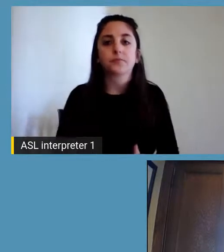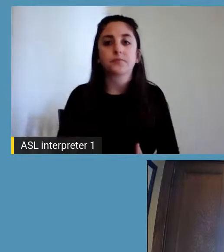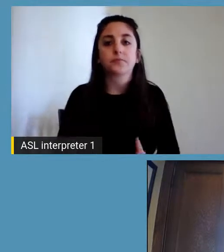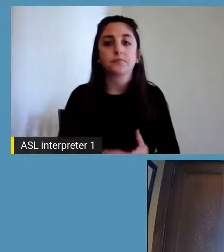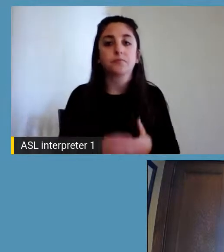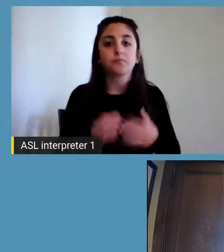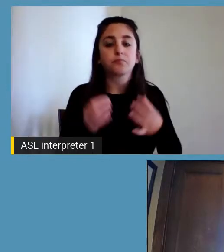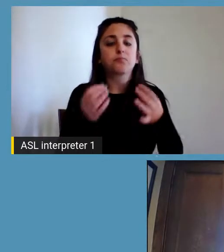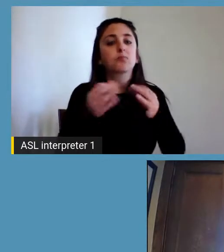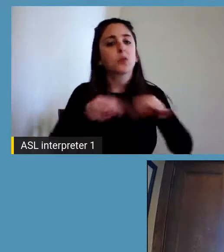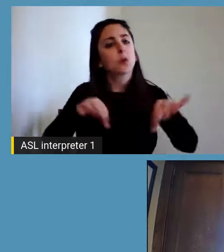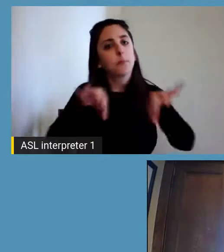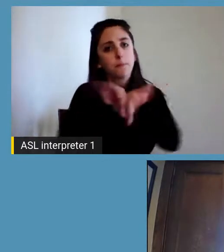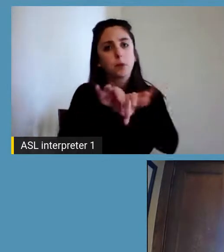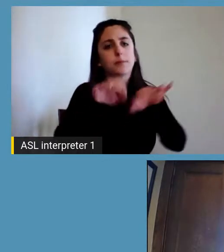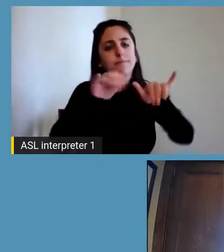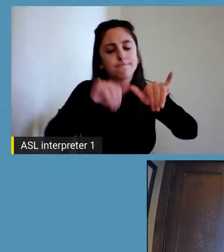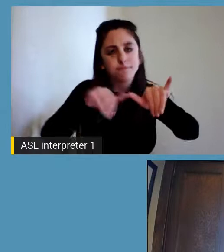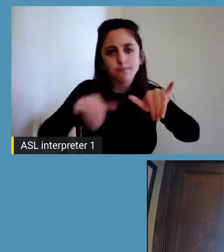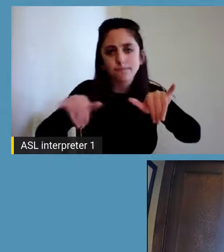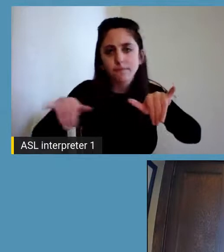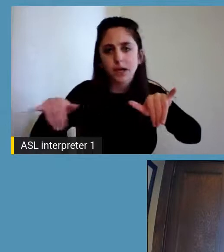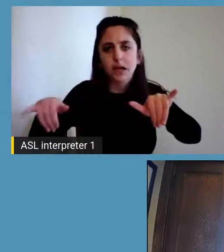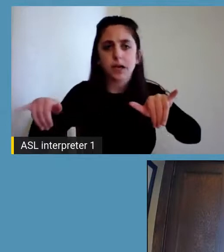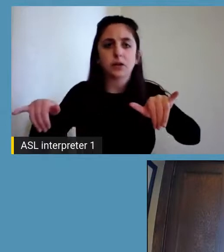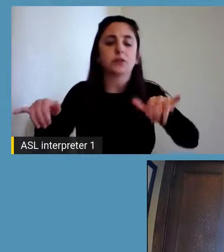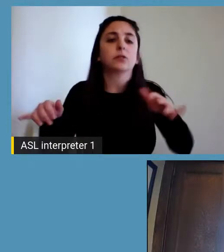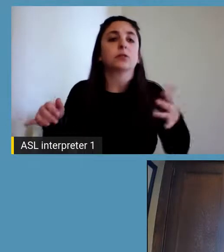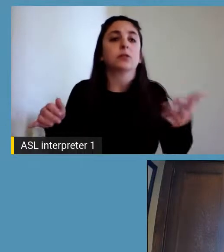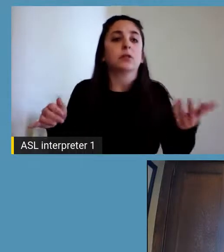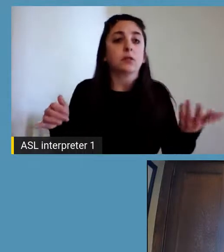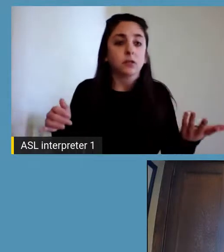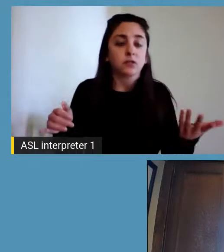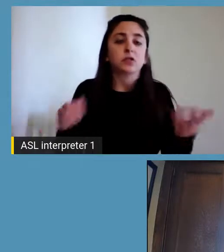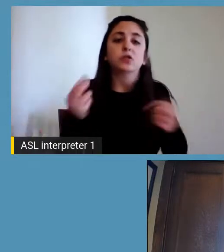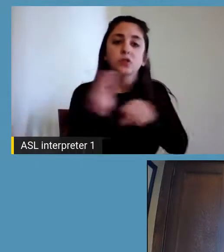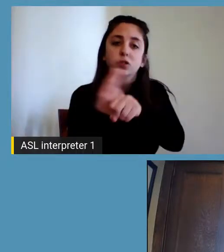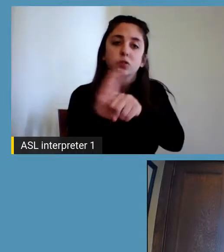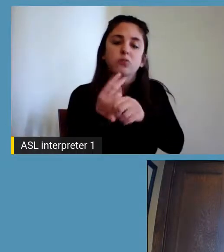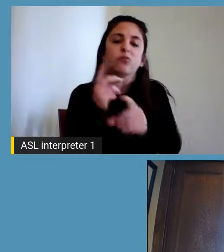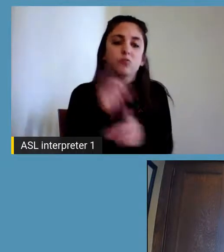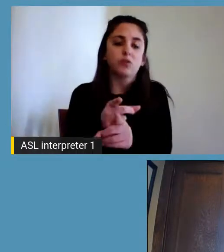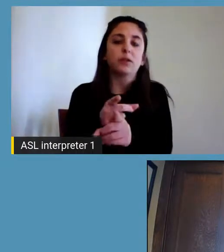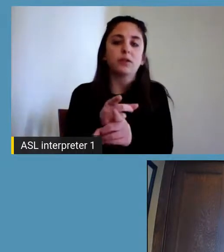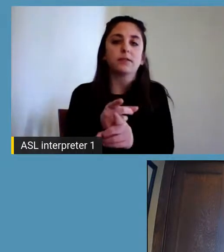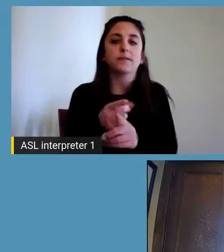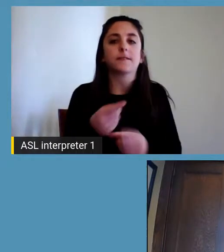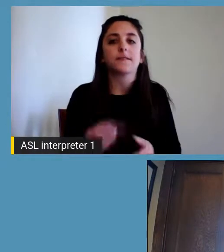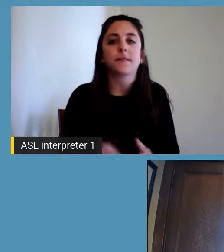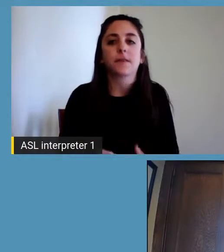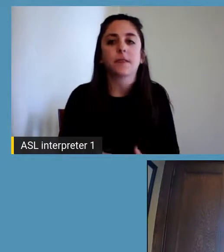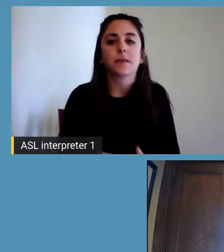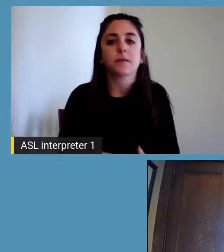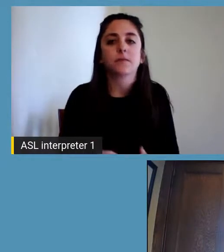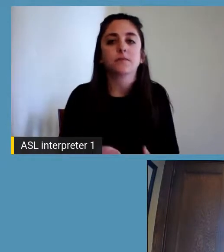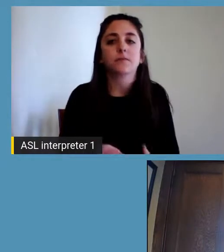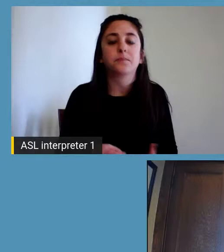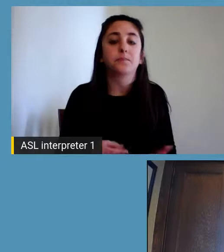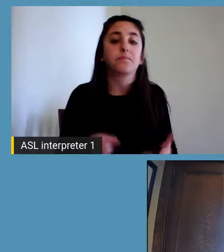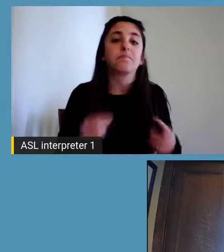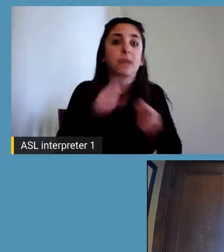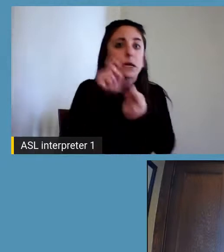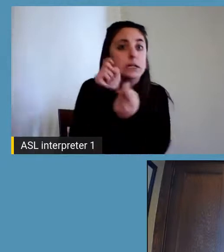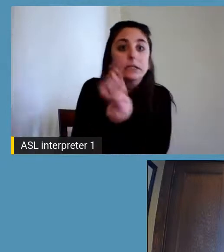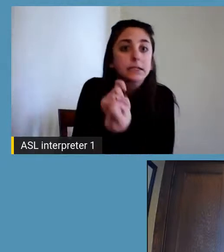the proper patterns for it, because otherwise it's just, again, an imitation of what it is. I mean, it doesn't have to be